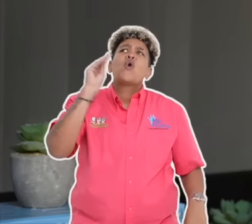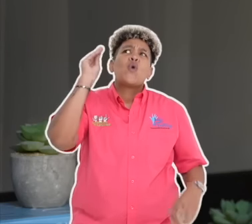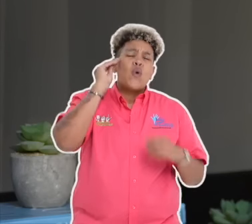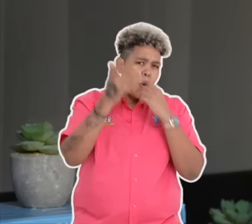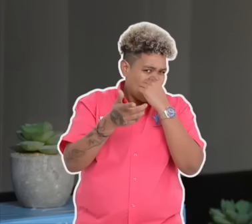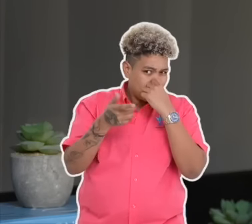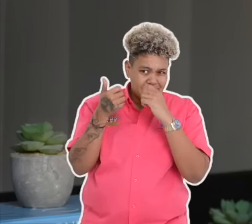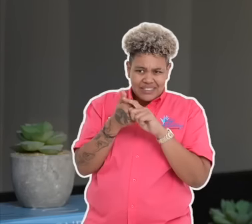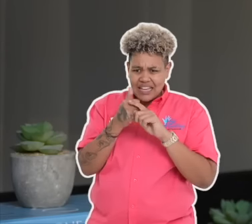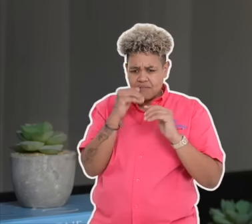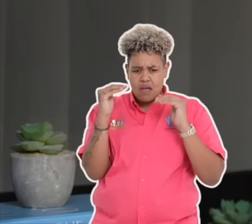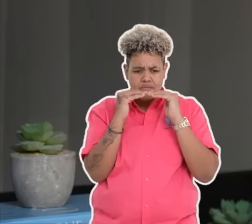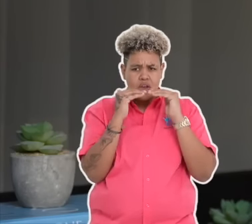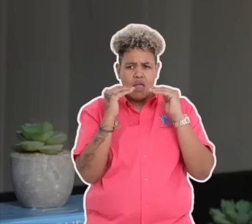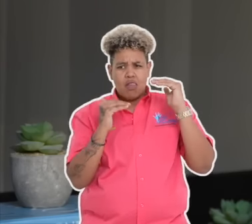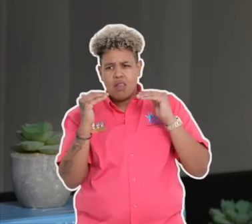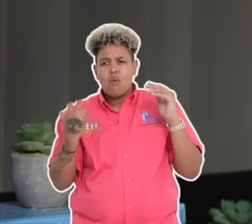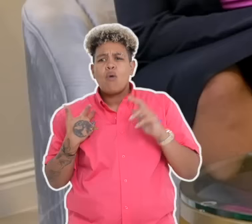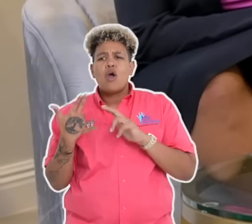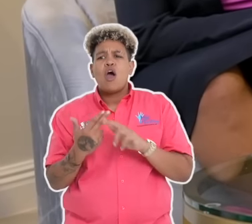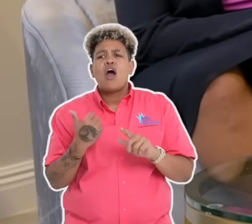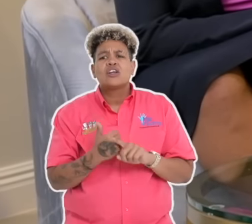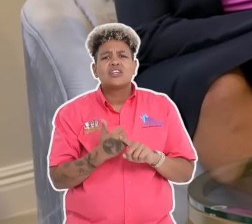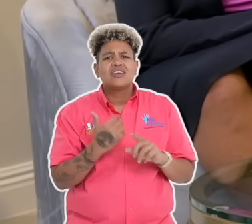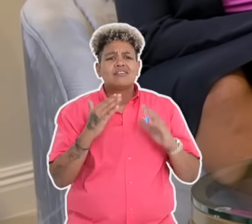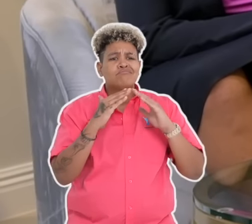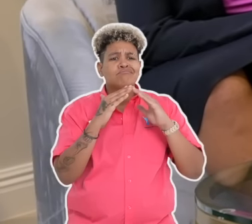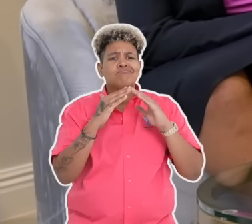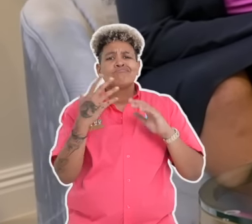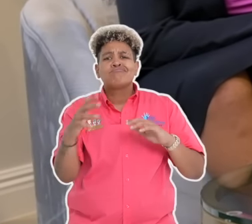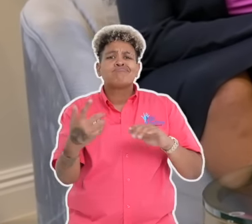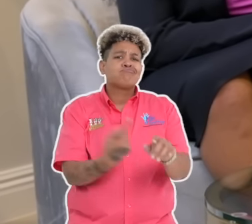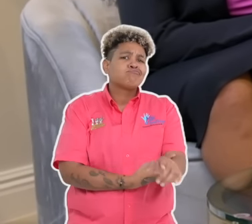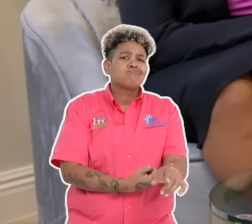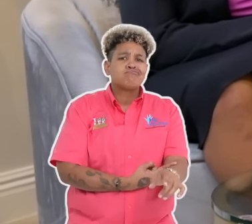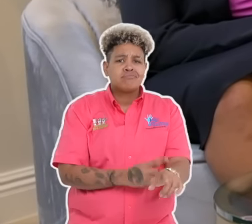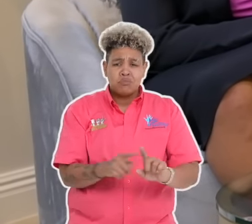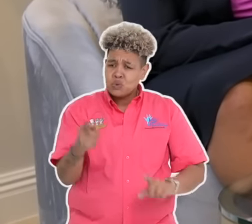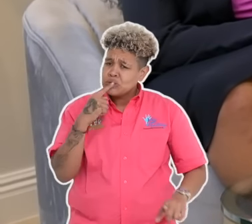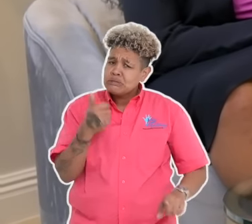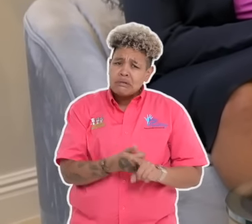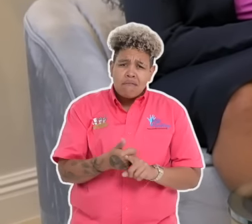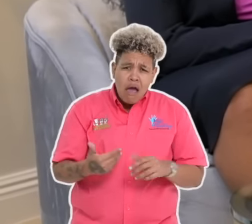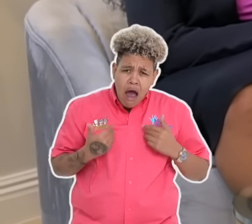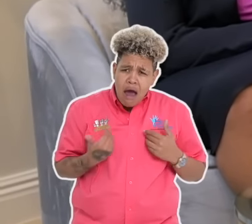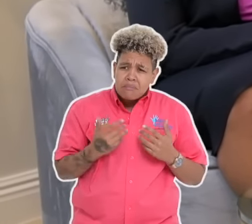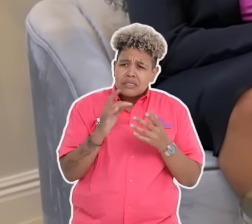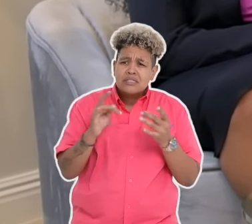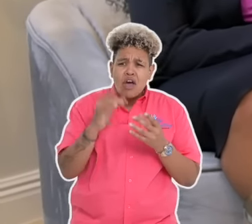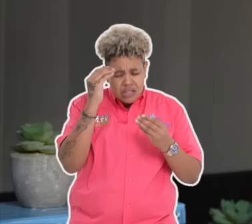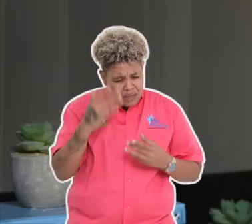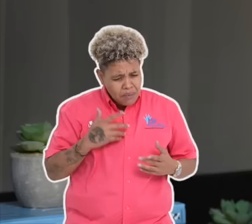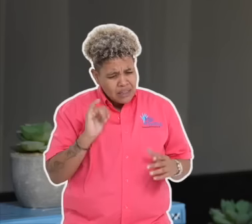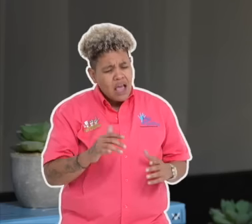your homes being uneven. You know, what we would have called shacks. But you said you were happy. I was happy. Talk to me about